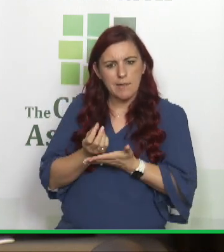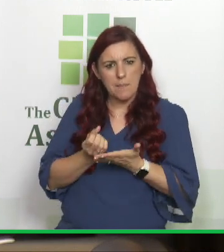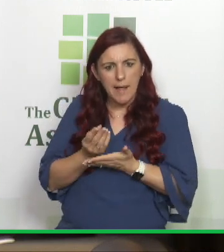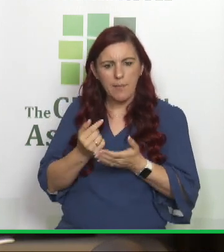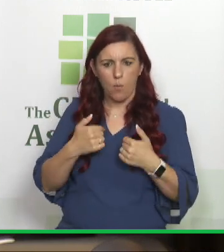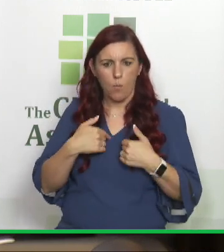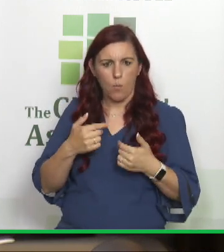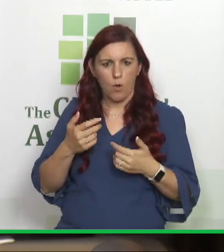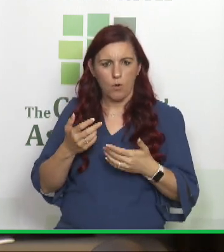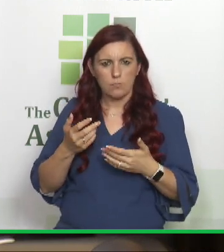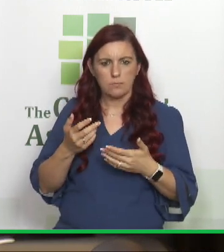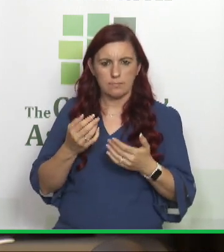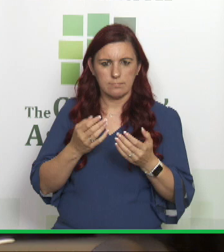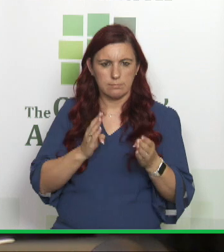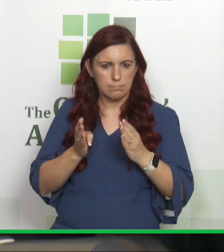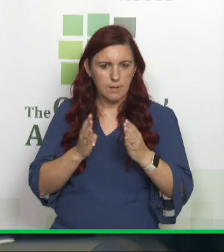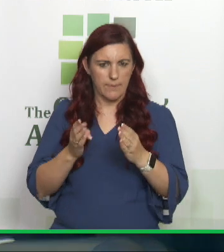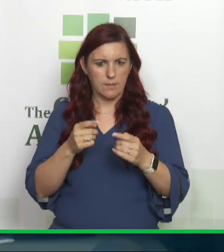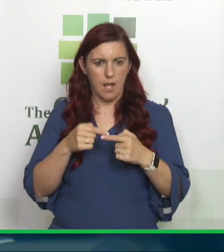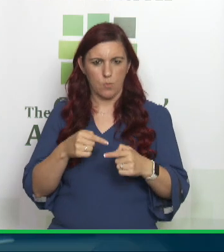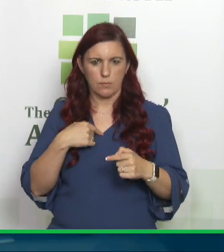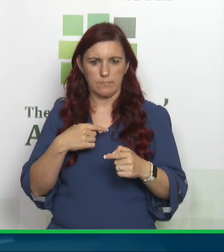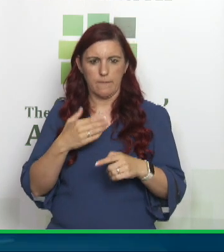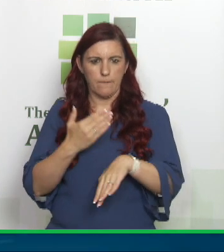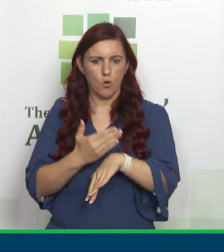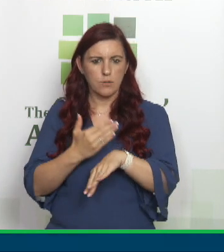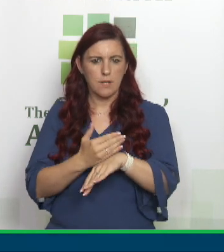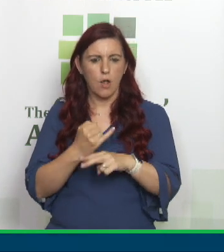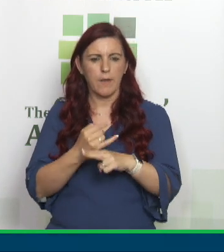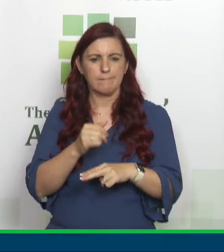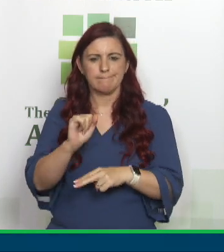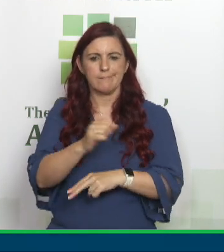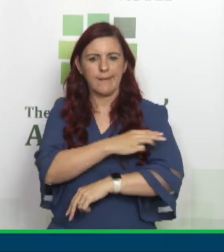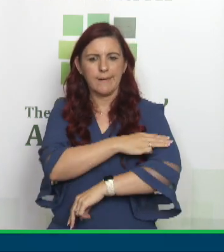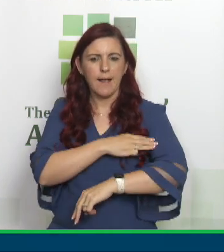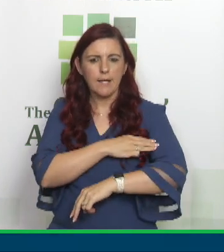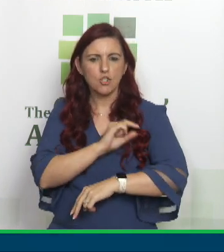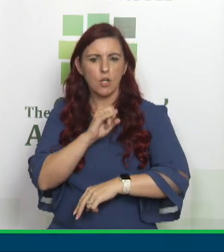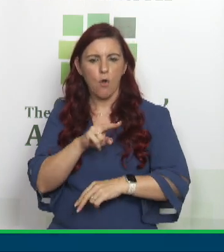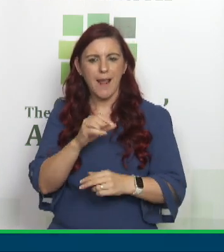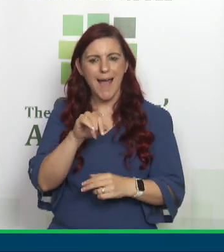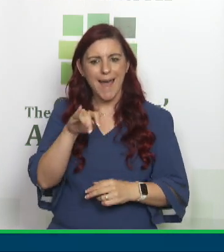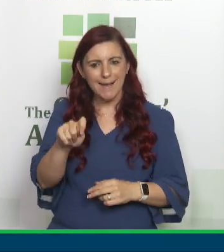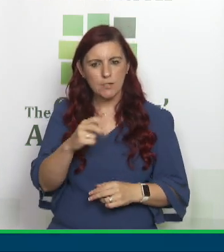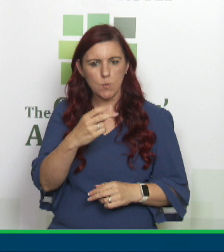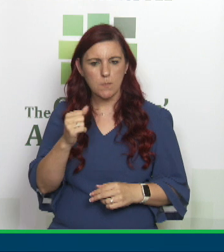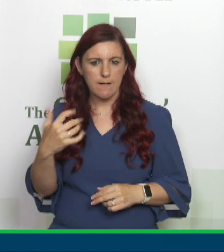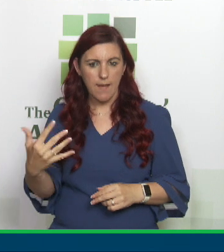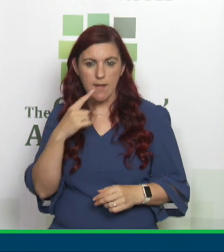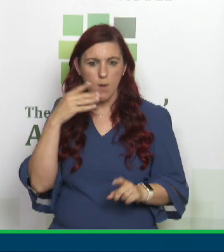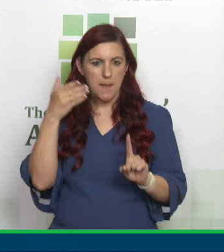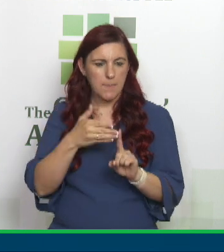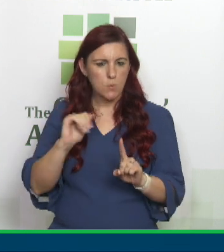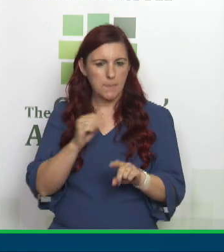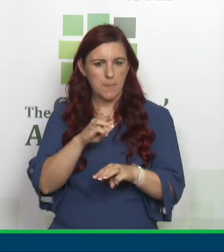are your police force and that our functions are set out in the Garda Síochána Act of 2005. Our mission is to keep people safe, and